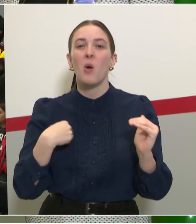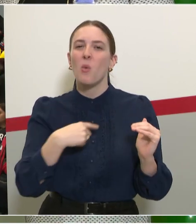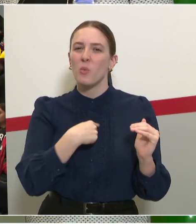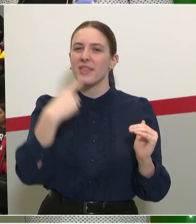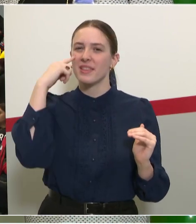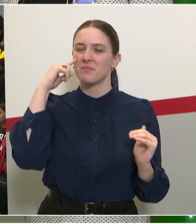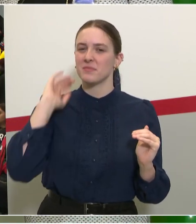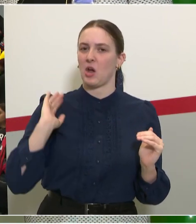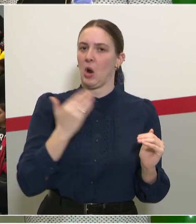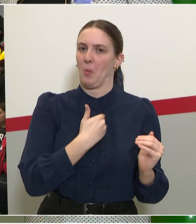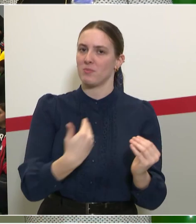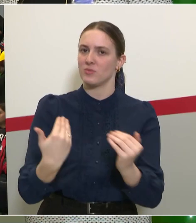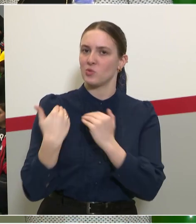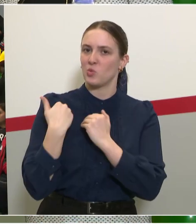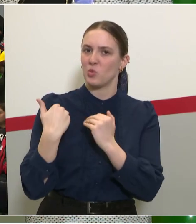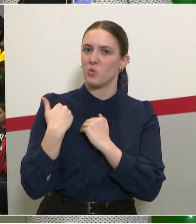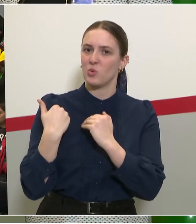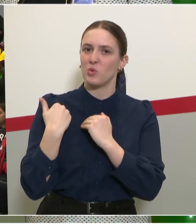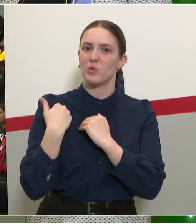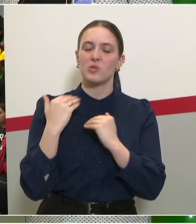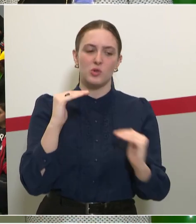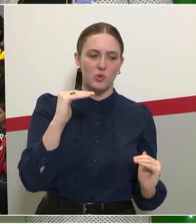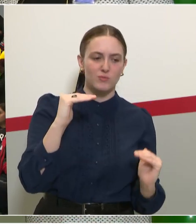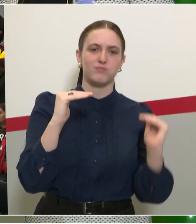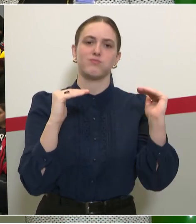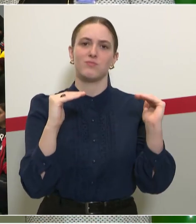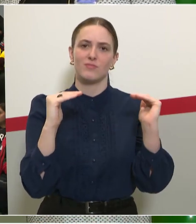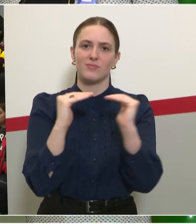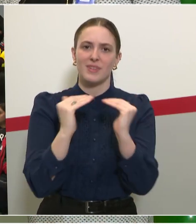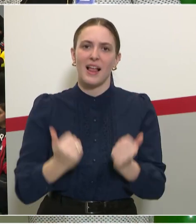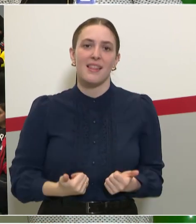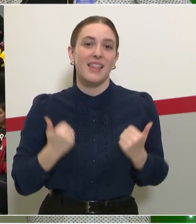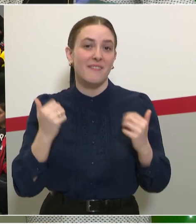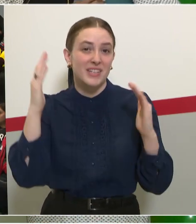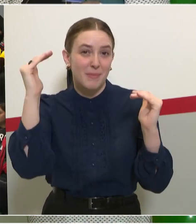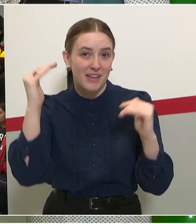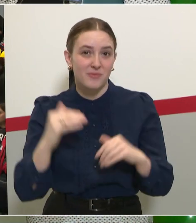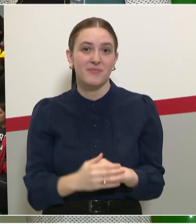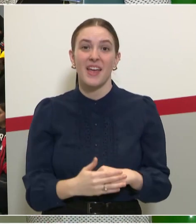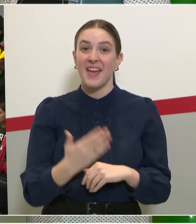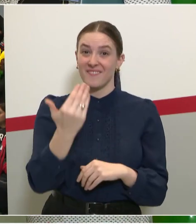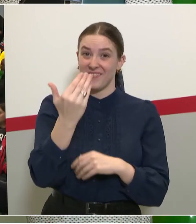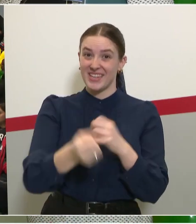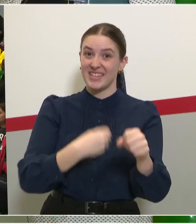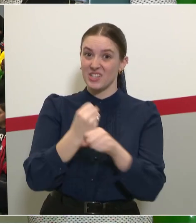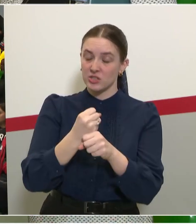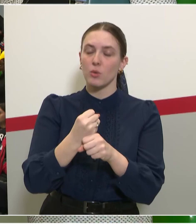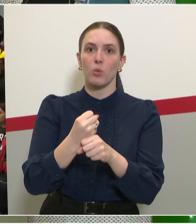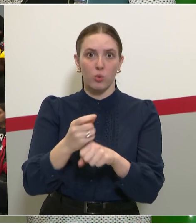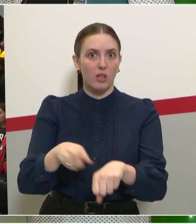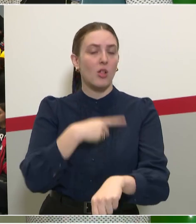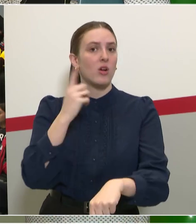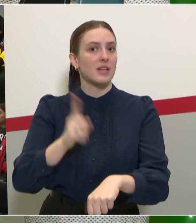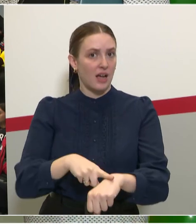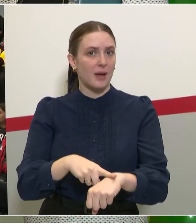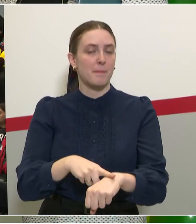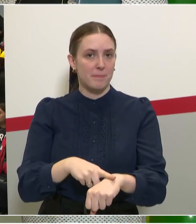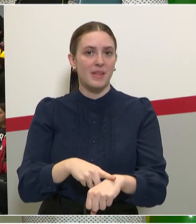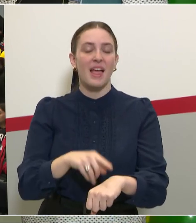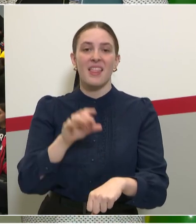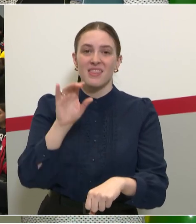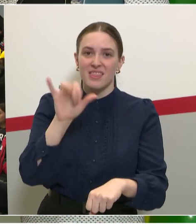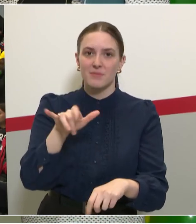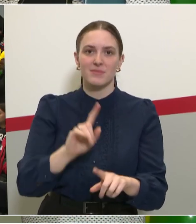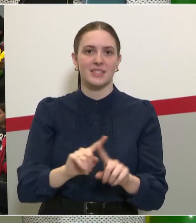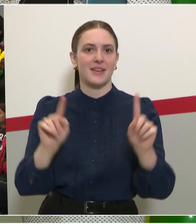duty to increase life expectancy in Washington. 15 years is a long time. And that's the difference between